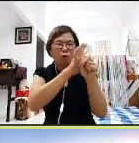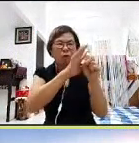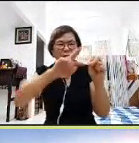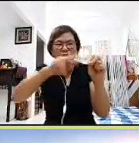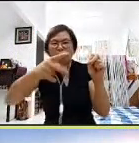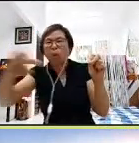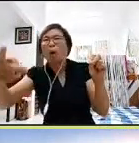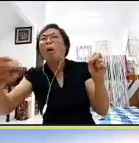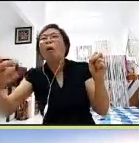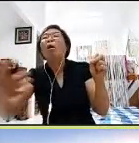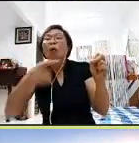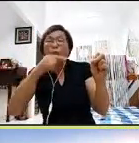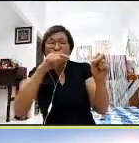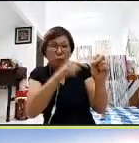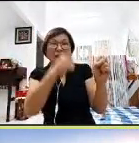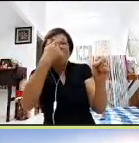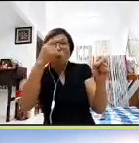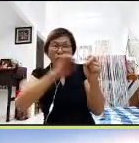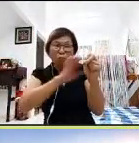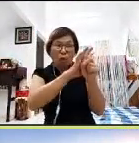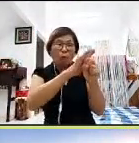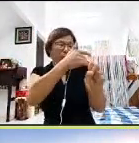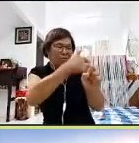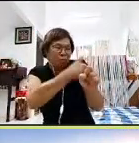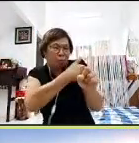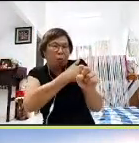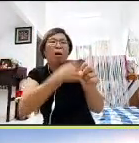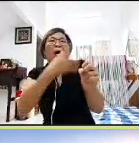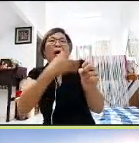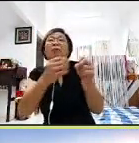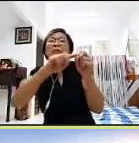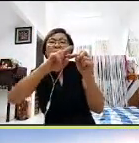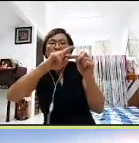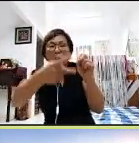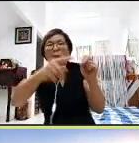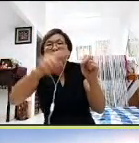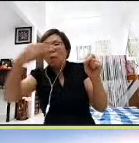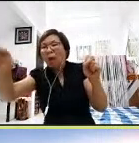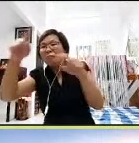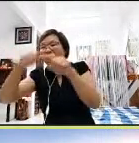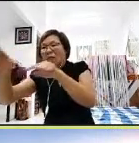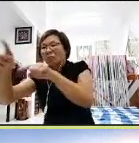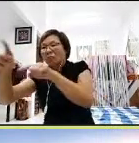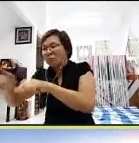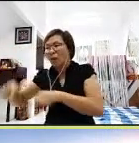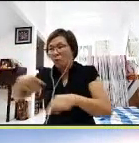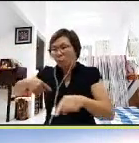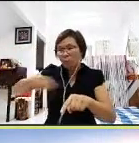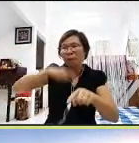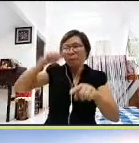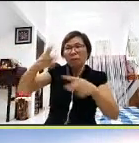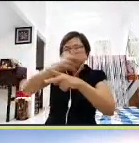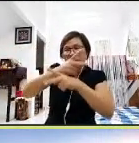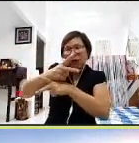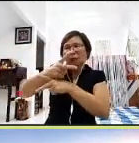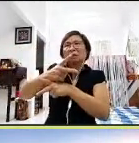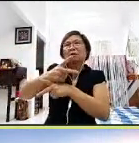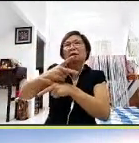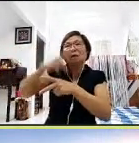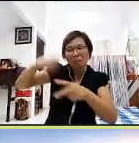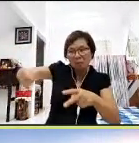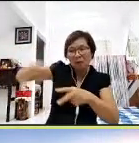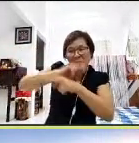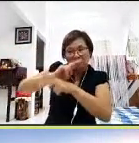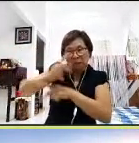COVID coronavirus, and there are also different wild types now coming in. We still need to protect ourselves from getting those